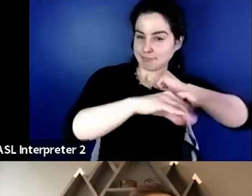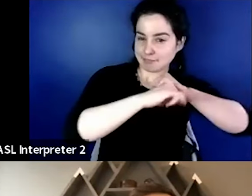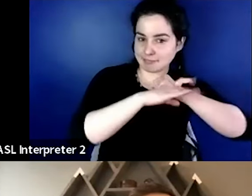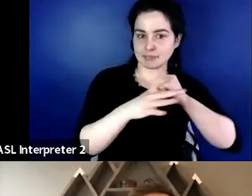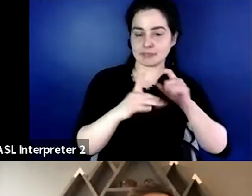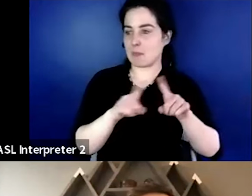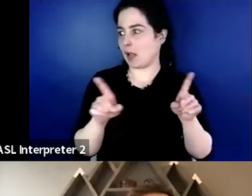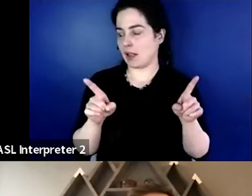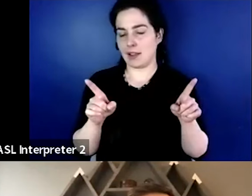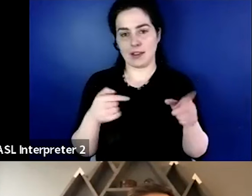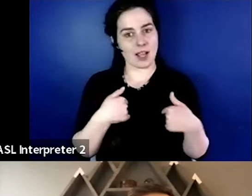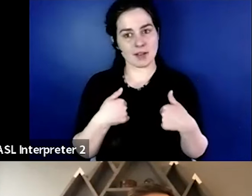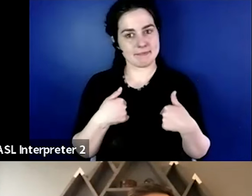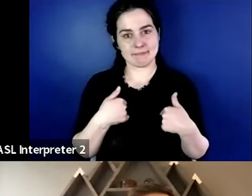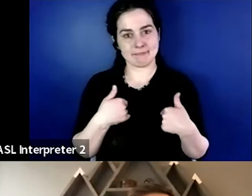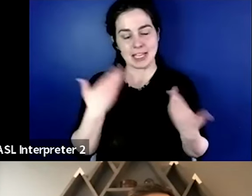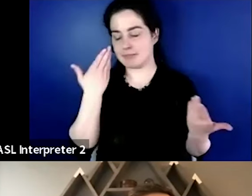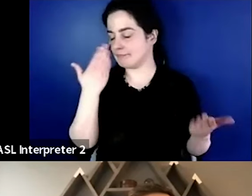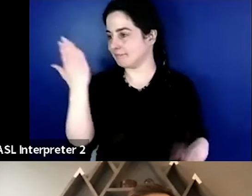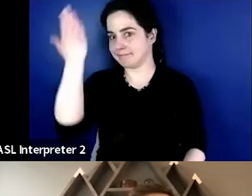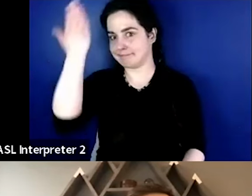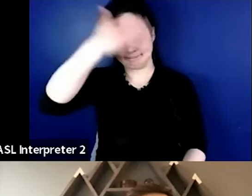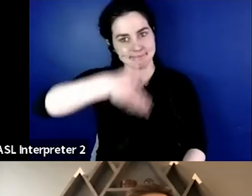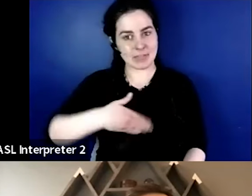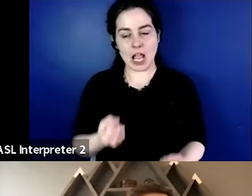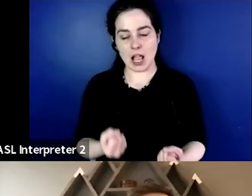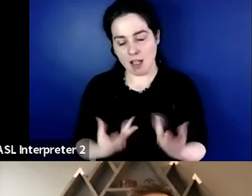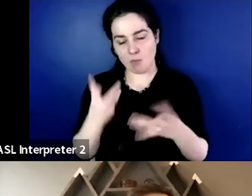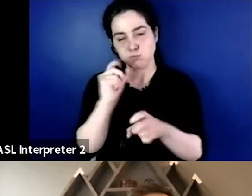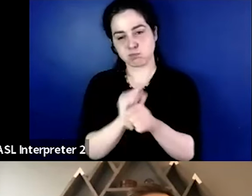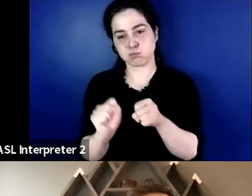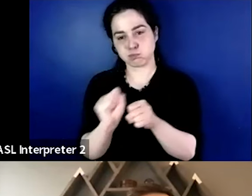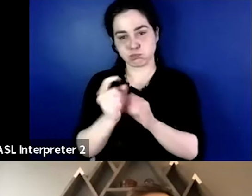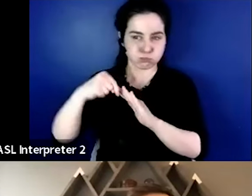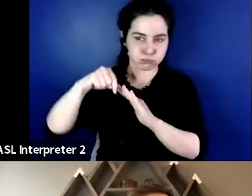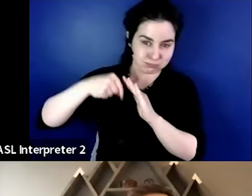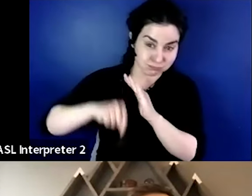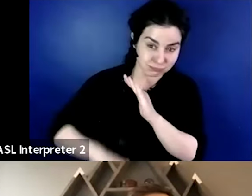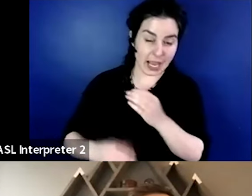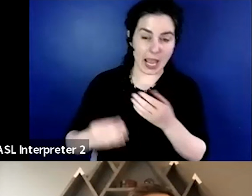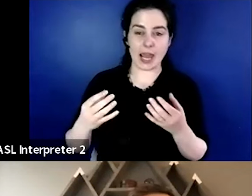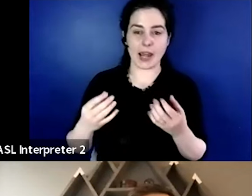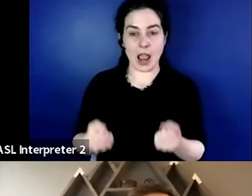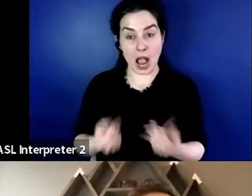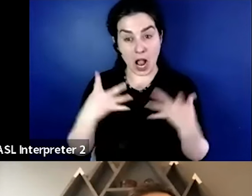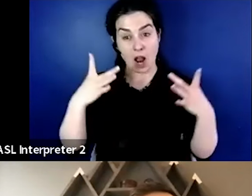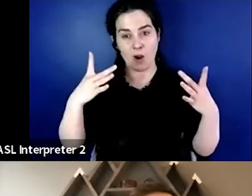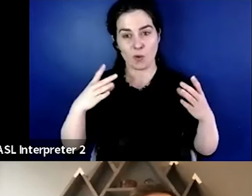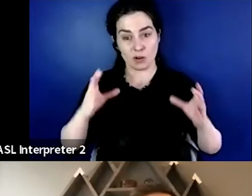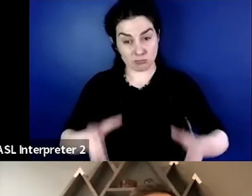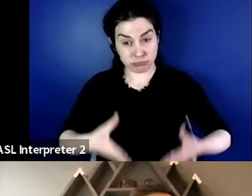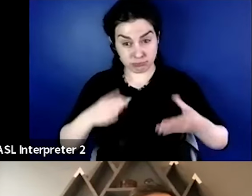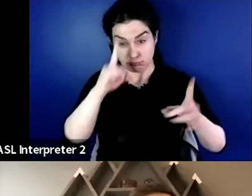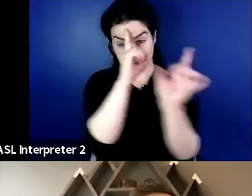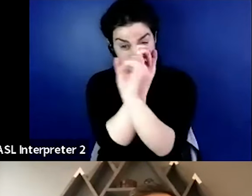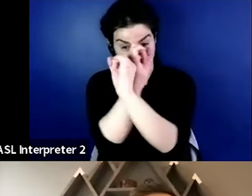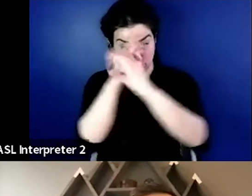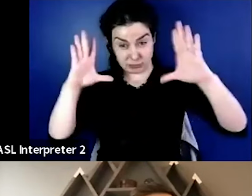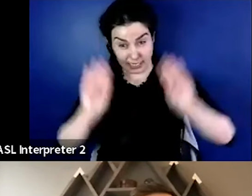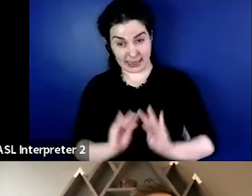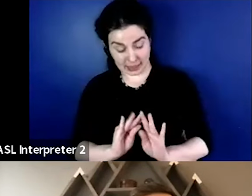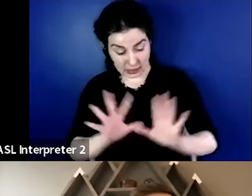I had no idea of the depth of the work and the comprehensiveness of it across so many